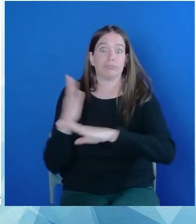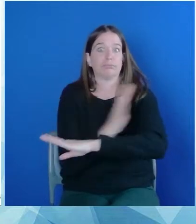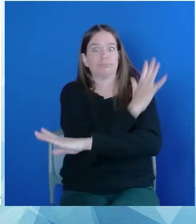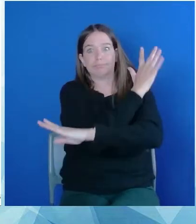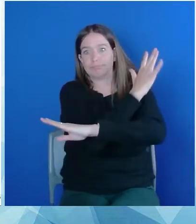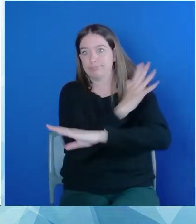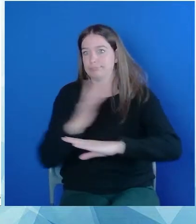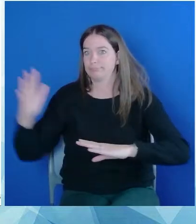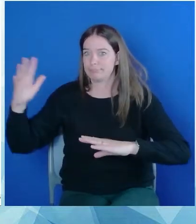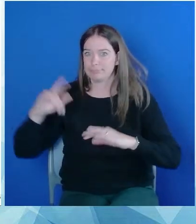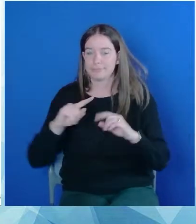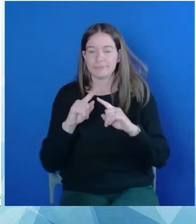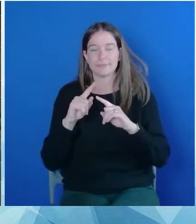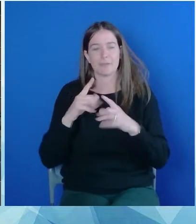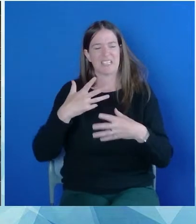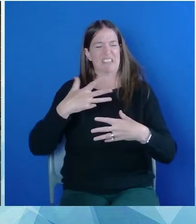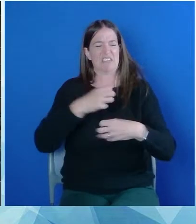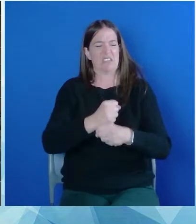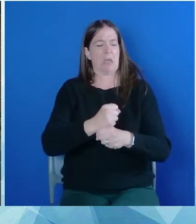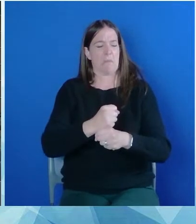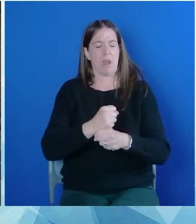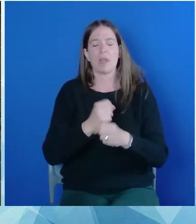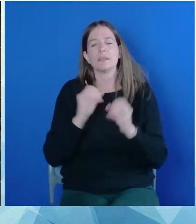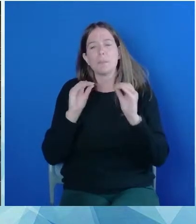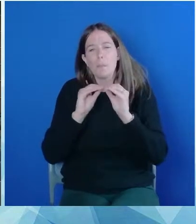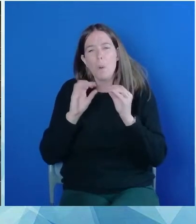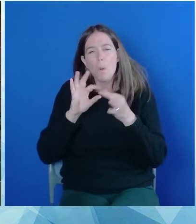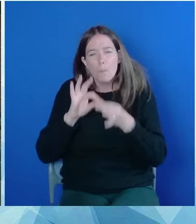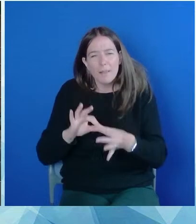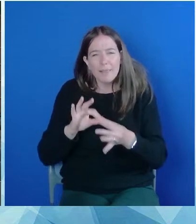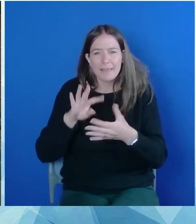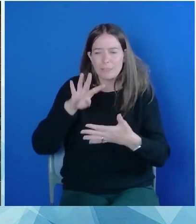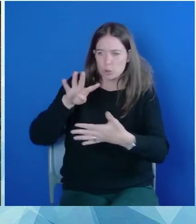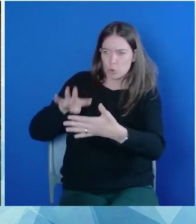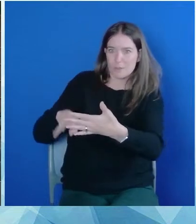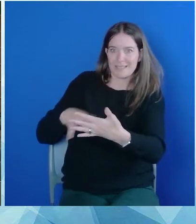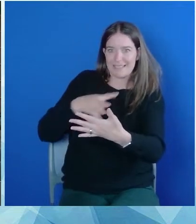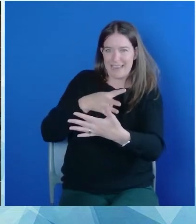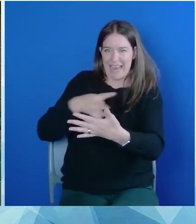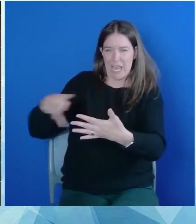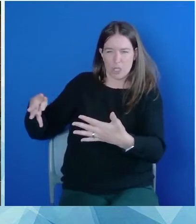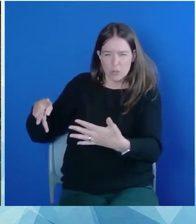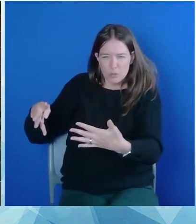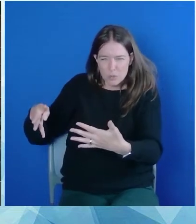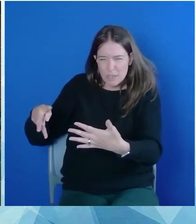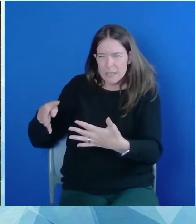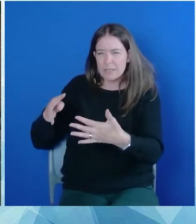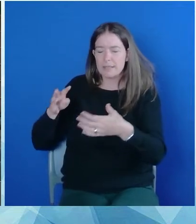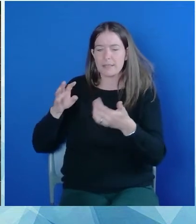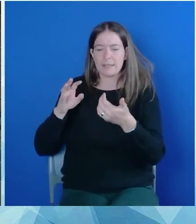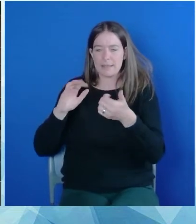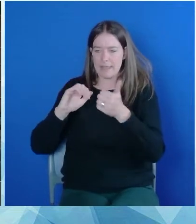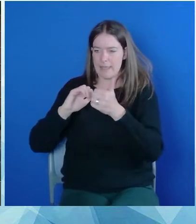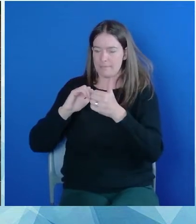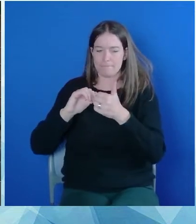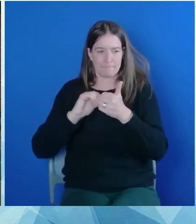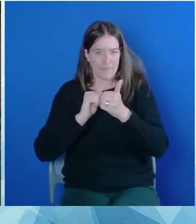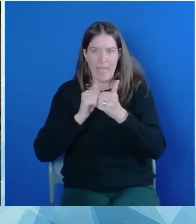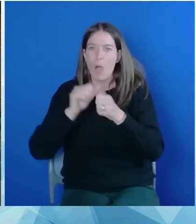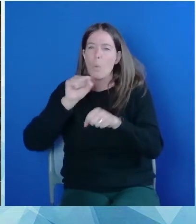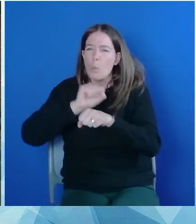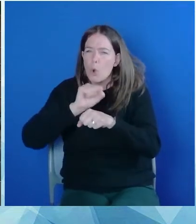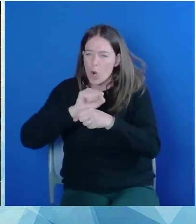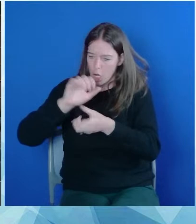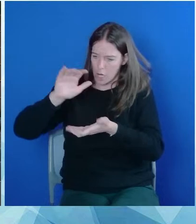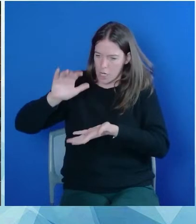could summarize it, it was scheduling issues. So it was kind of like how work is distributed, how much work